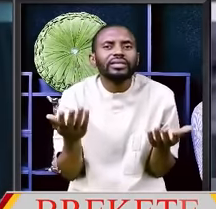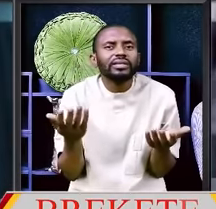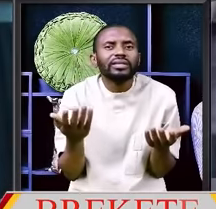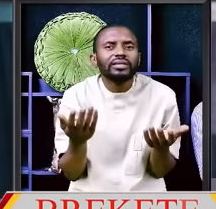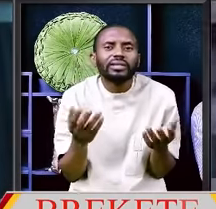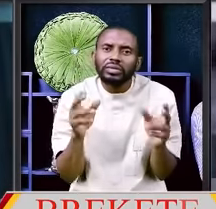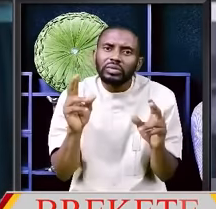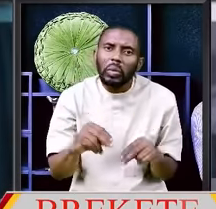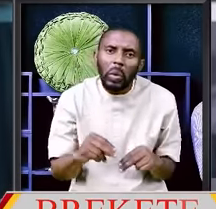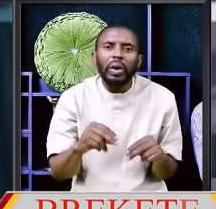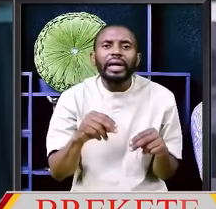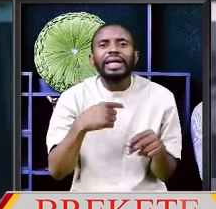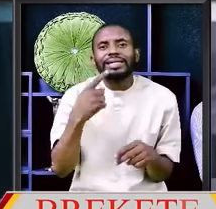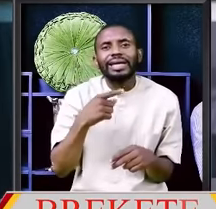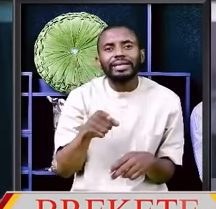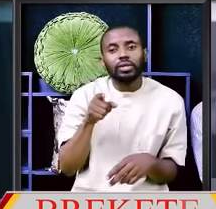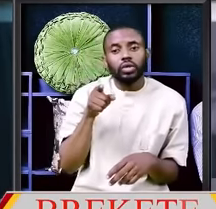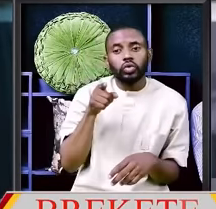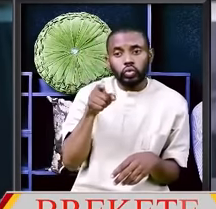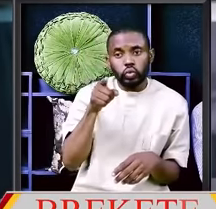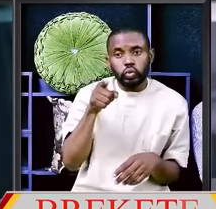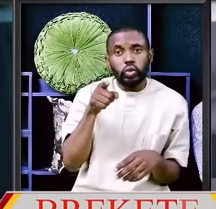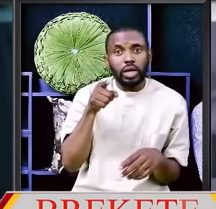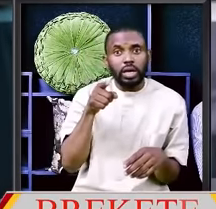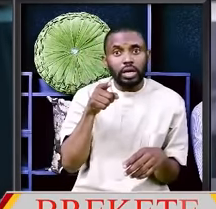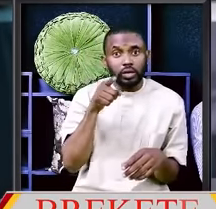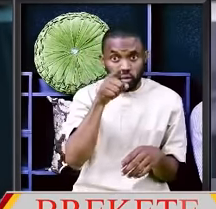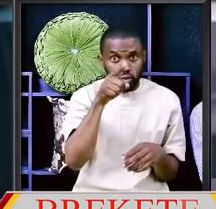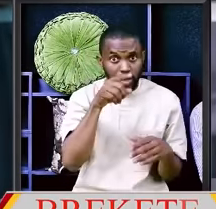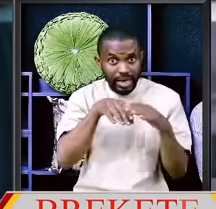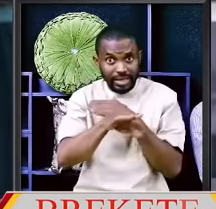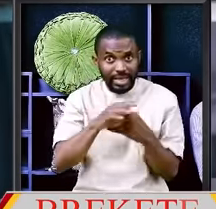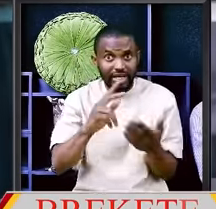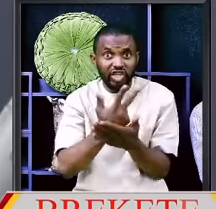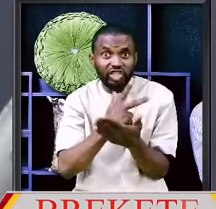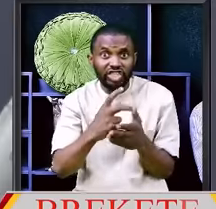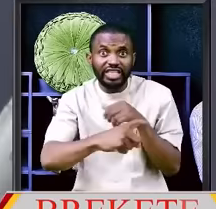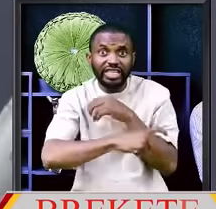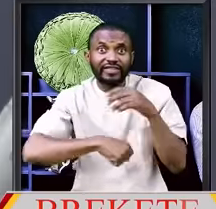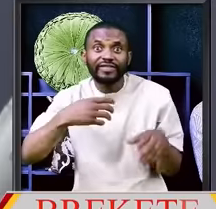They say you enter kitchen, you thief meat inside a egusi soup.